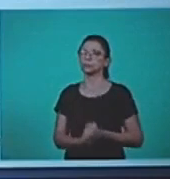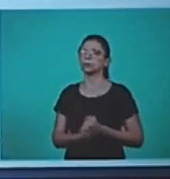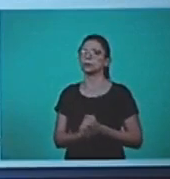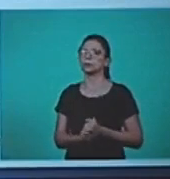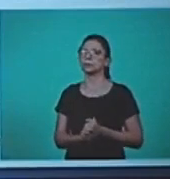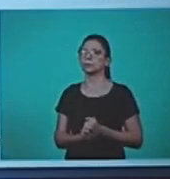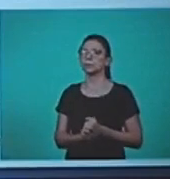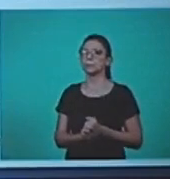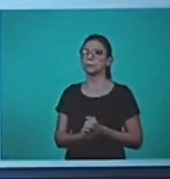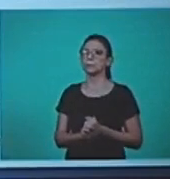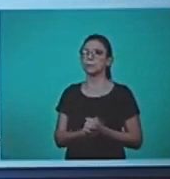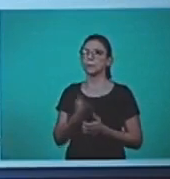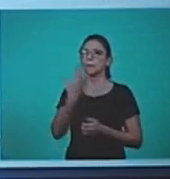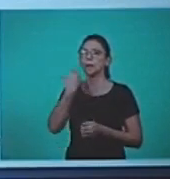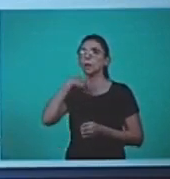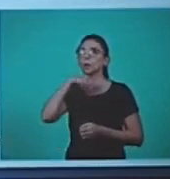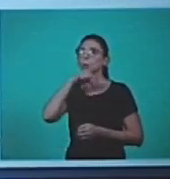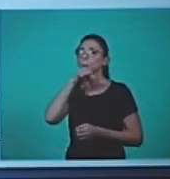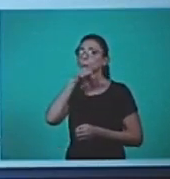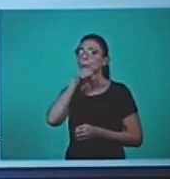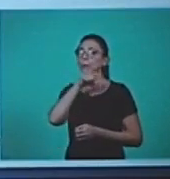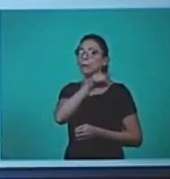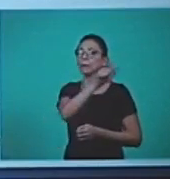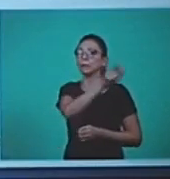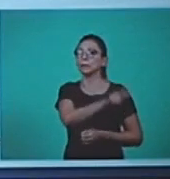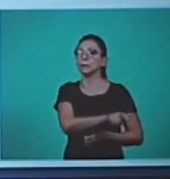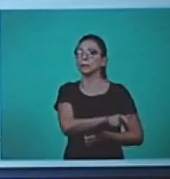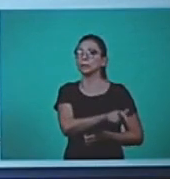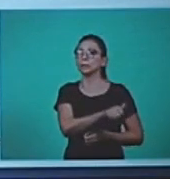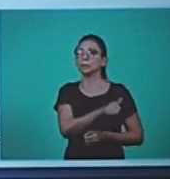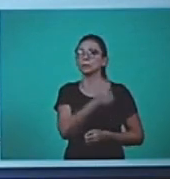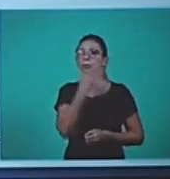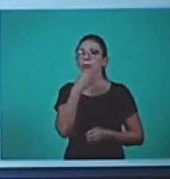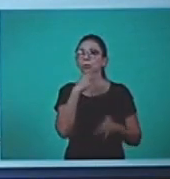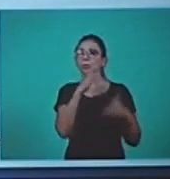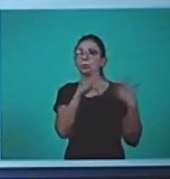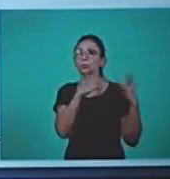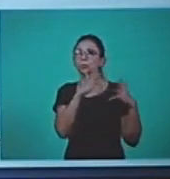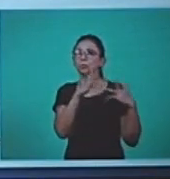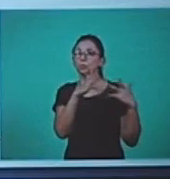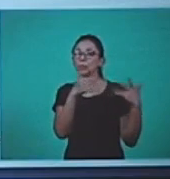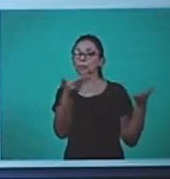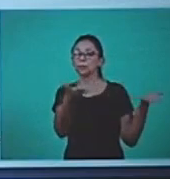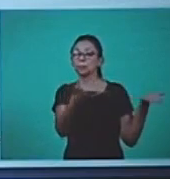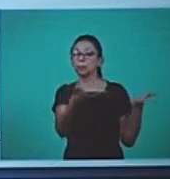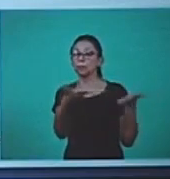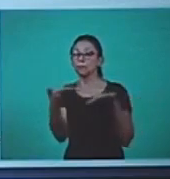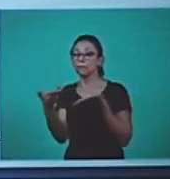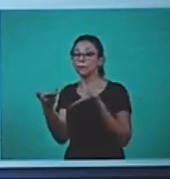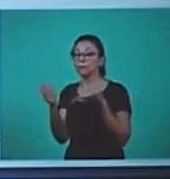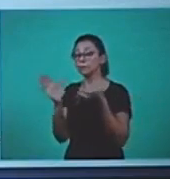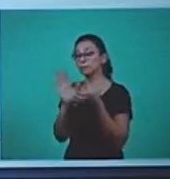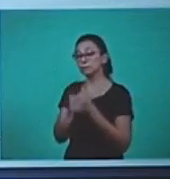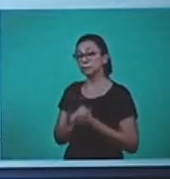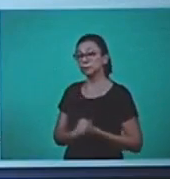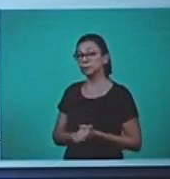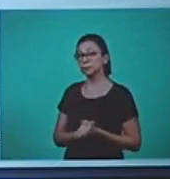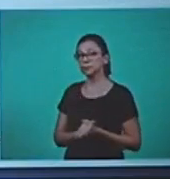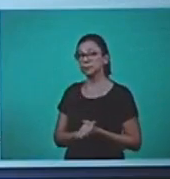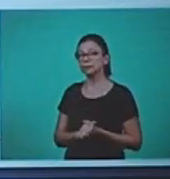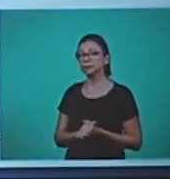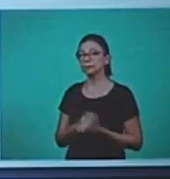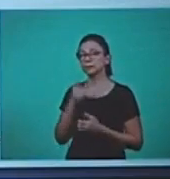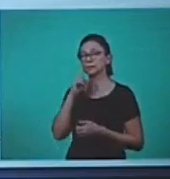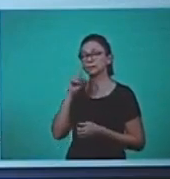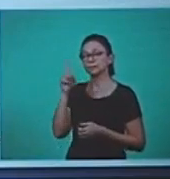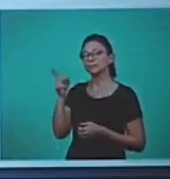groom invites a couple of people to the feast? And the great surprise, which is the time. So the bread now can